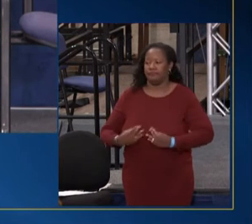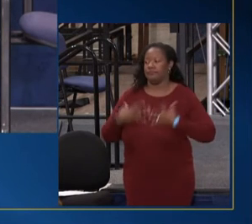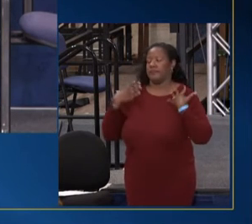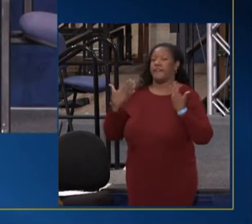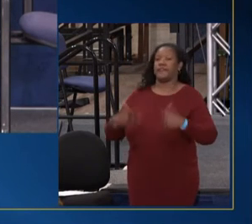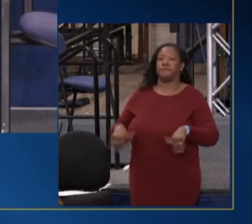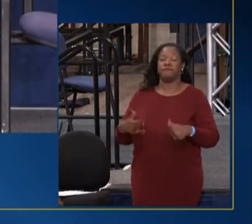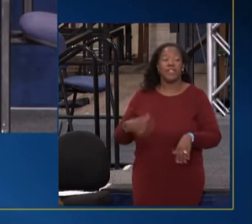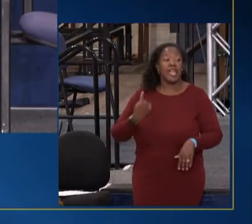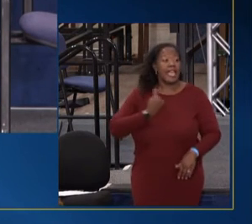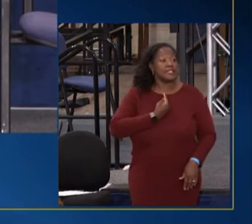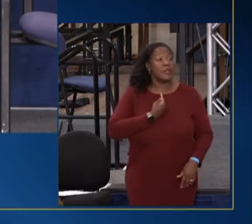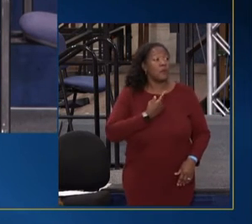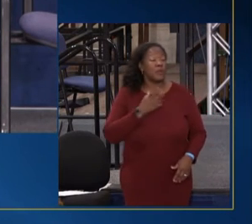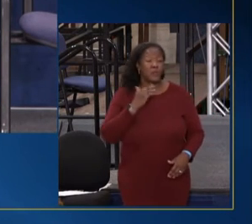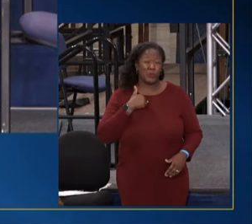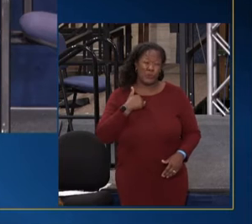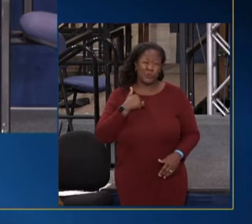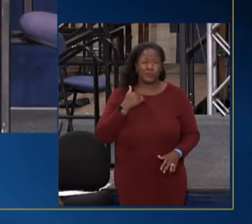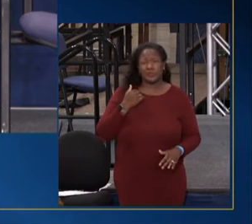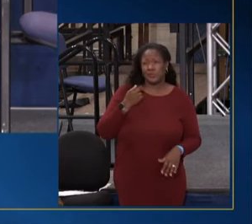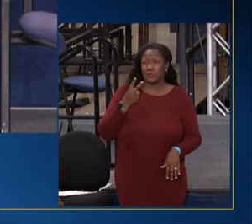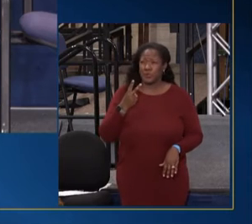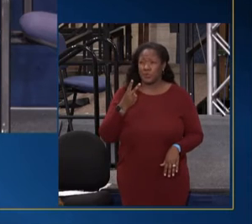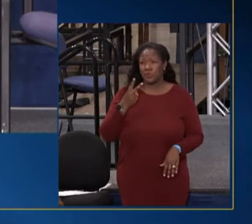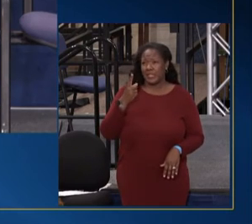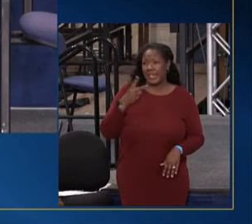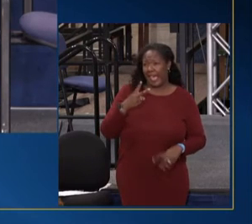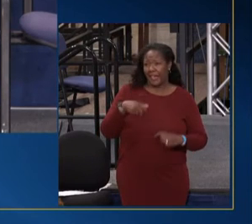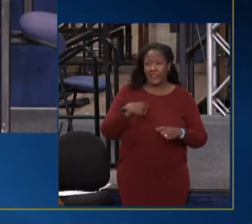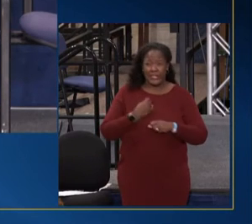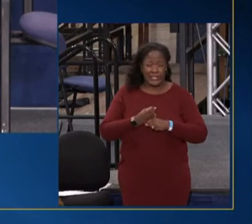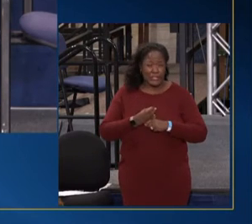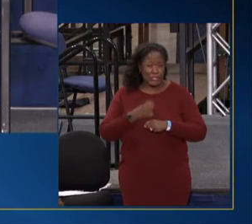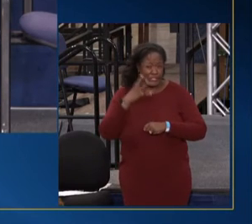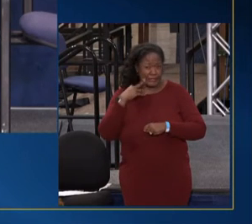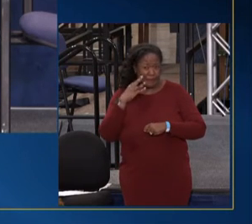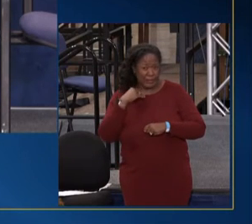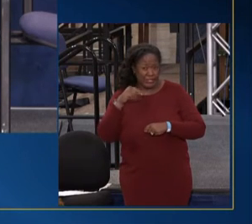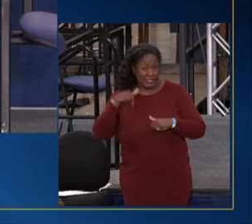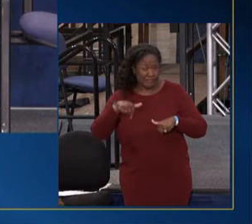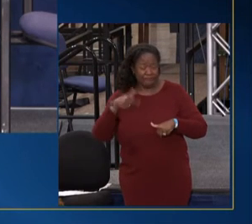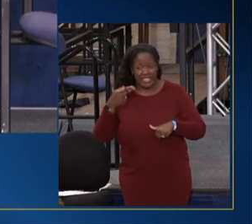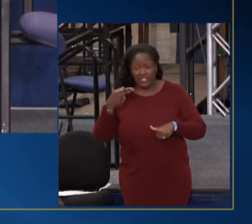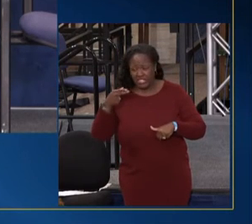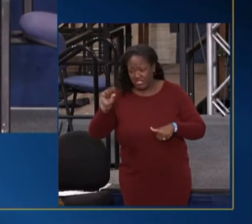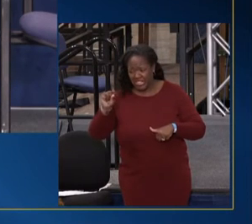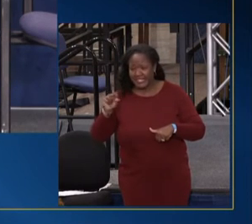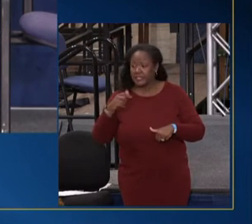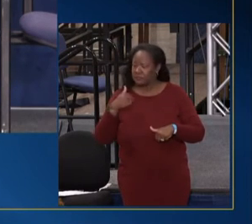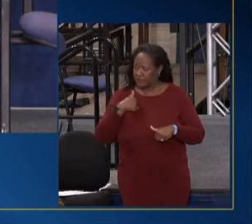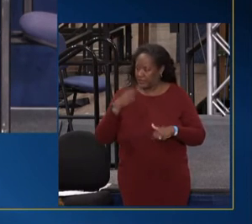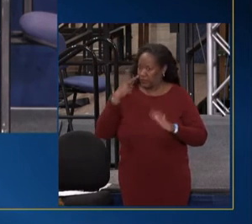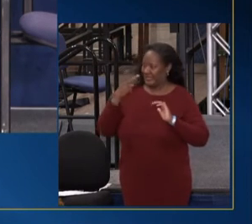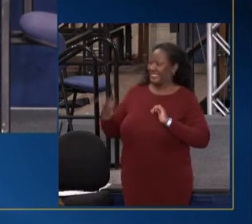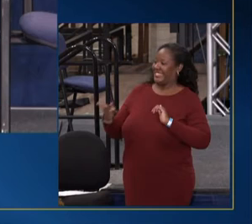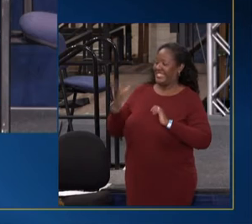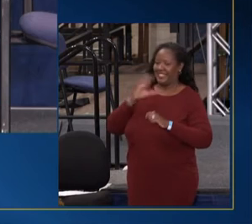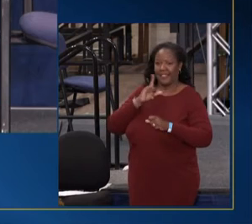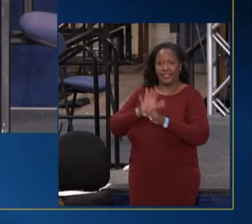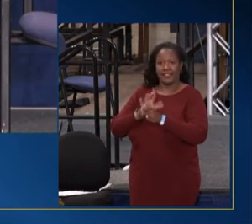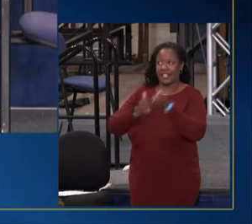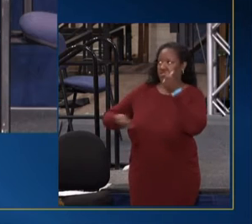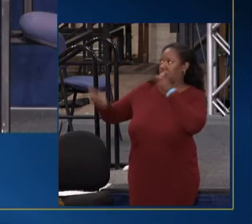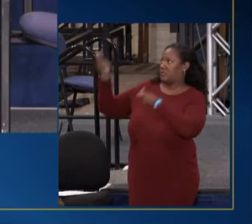as someone who is only two and a half years old in the HHS system, really just seeing that dedication from the highest levels